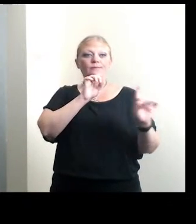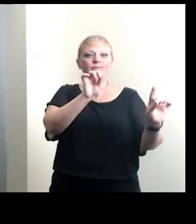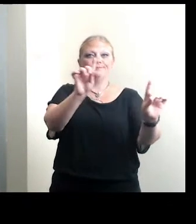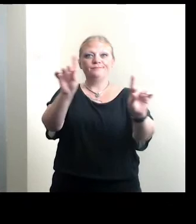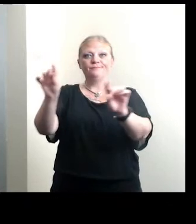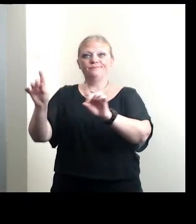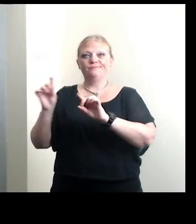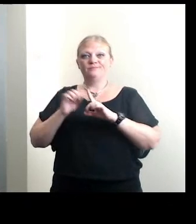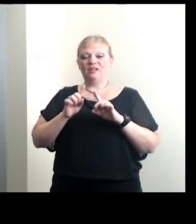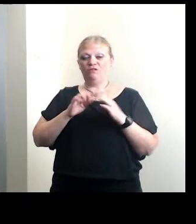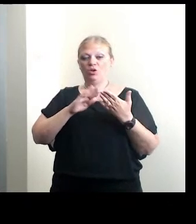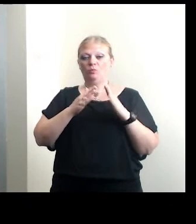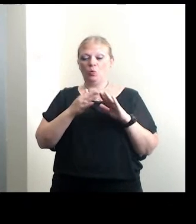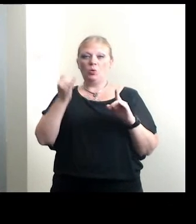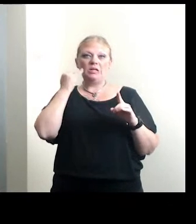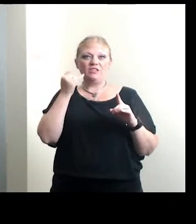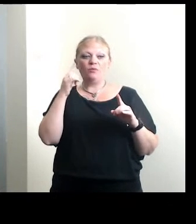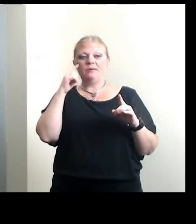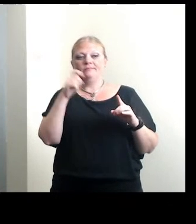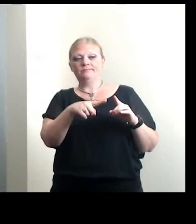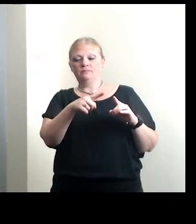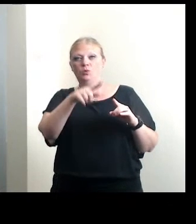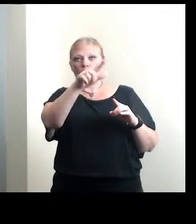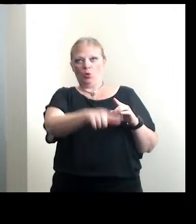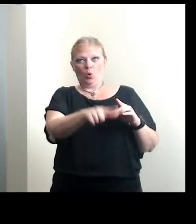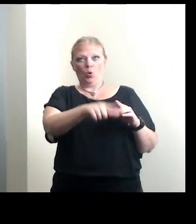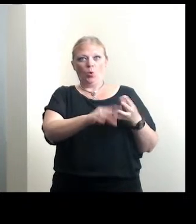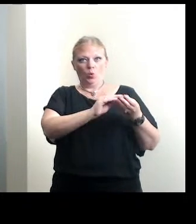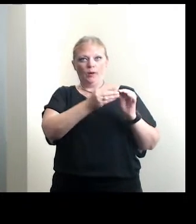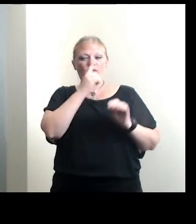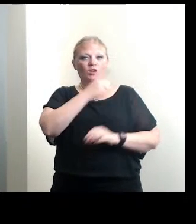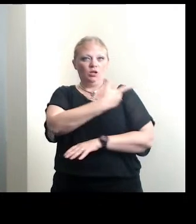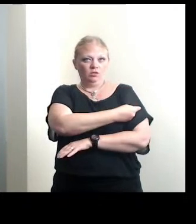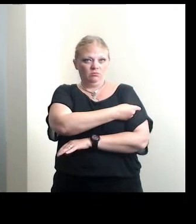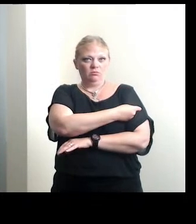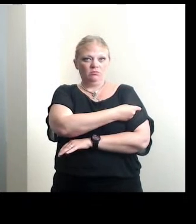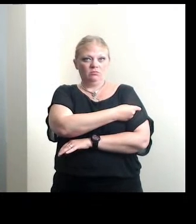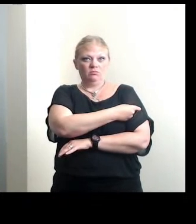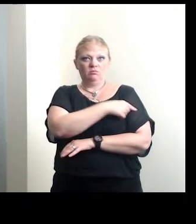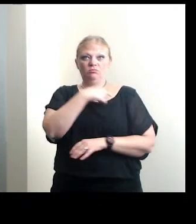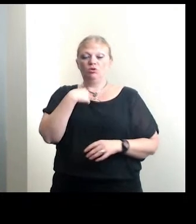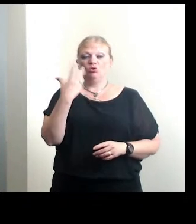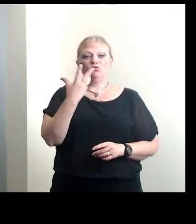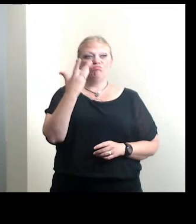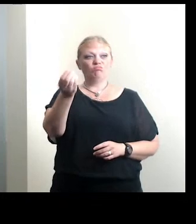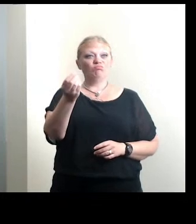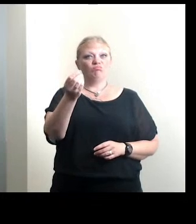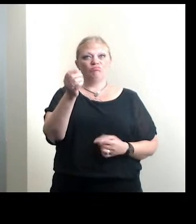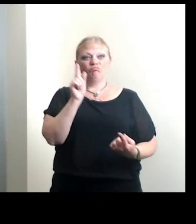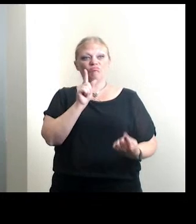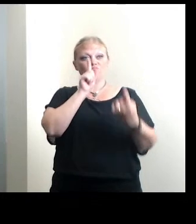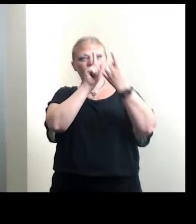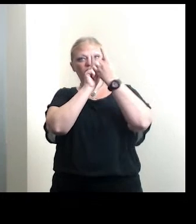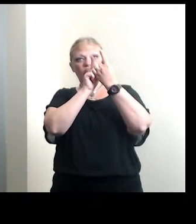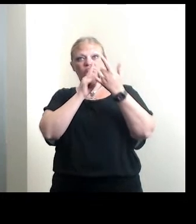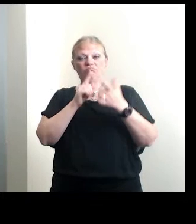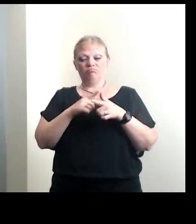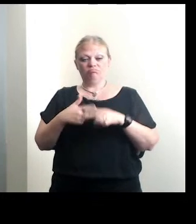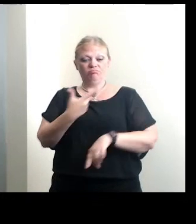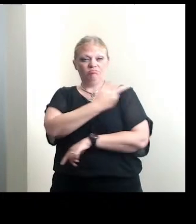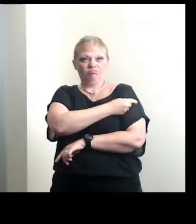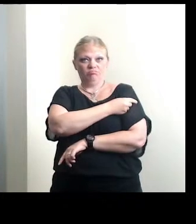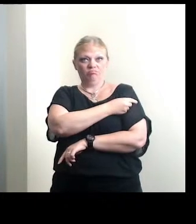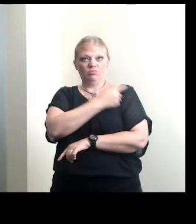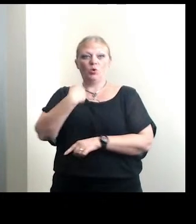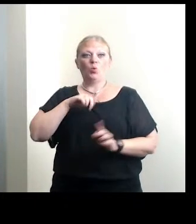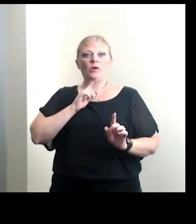communities where we know that there are low vaccination rates, and have people just walk outside and come and get a vaccine. We want to